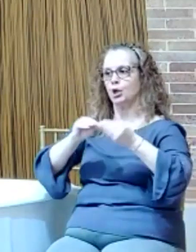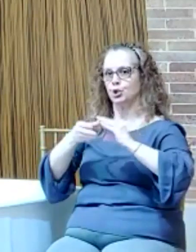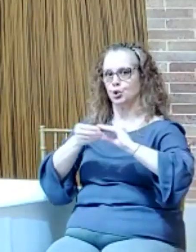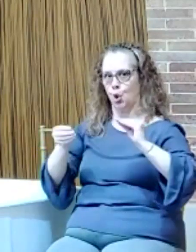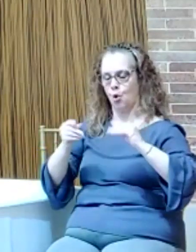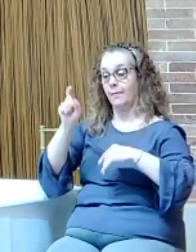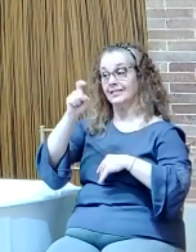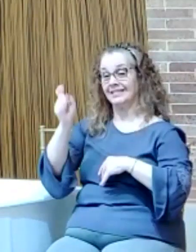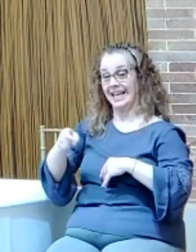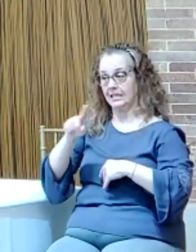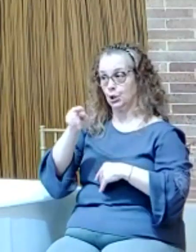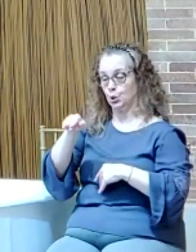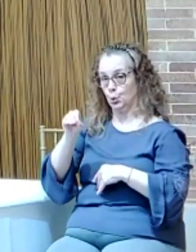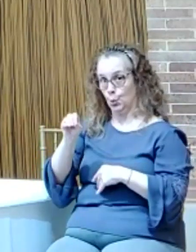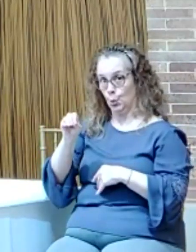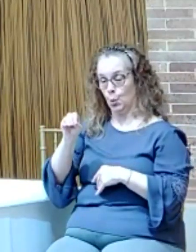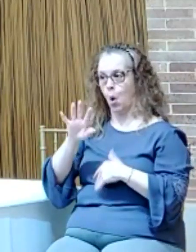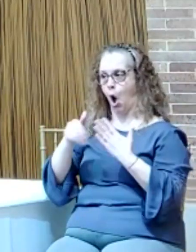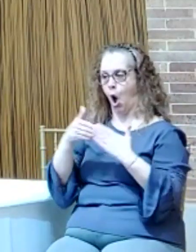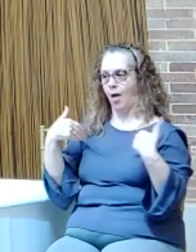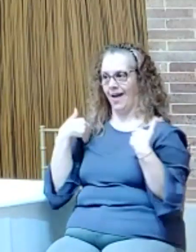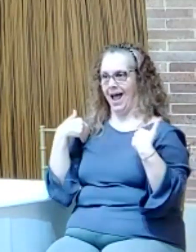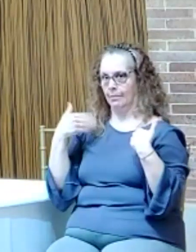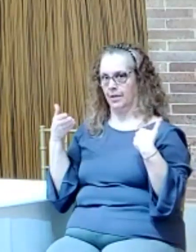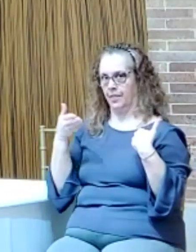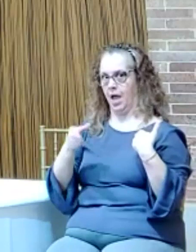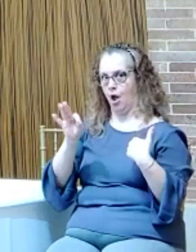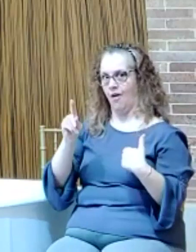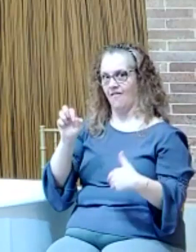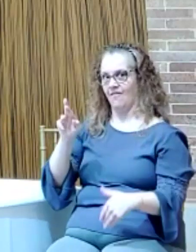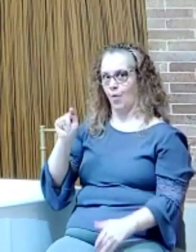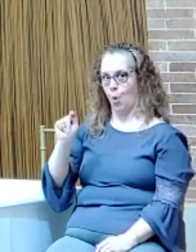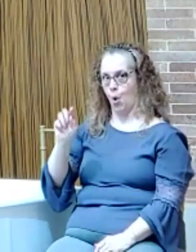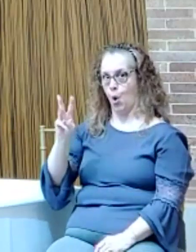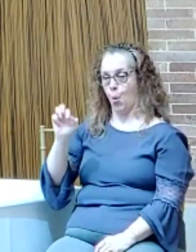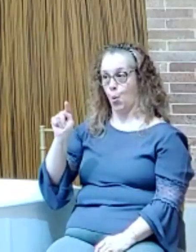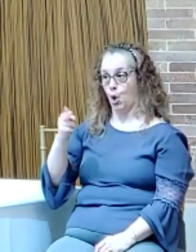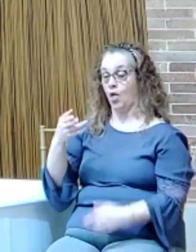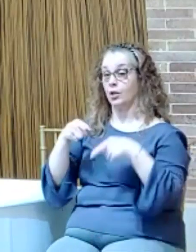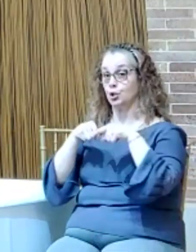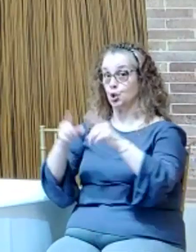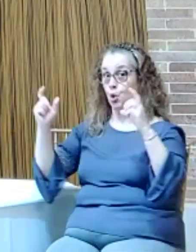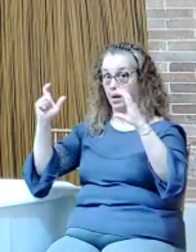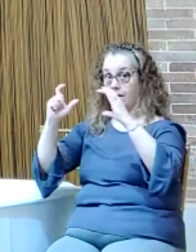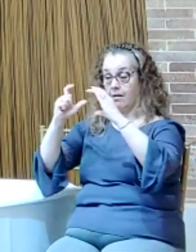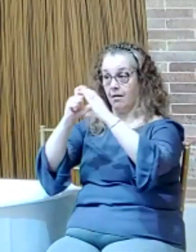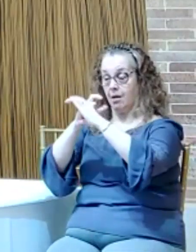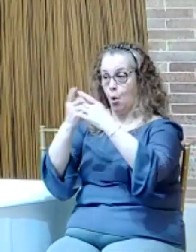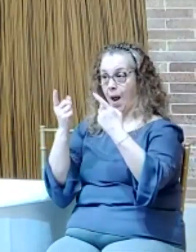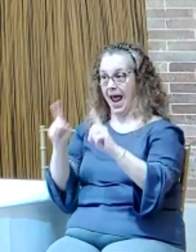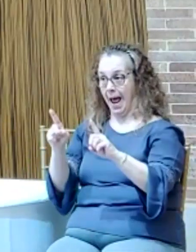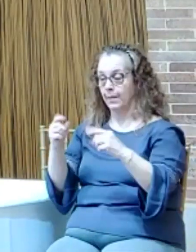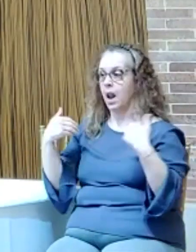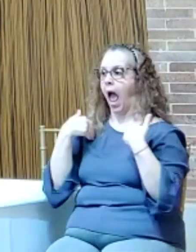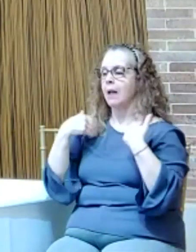Zoo uh all of the animals uh during the the total eclipse that they had in Fort Worth uh thought it was